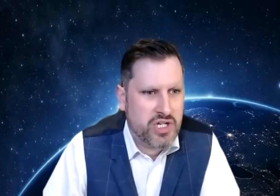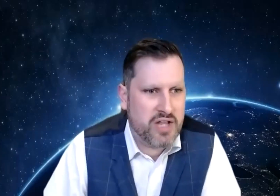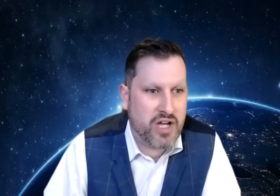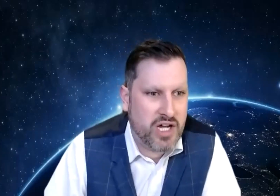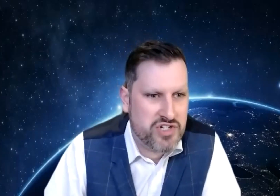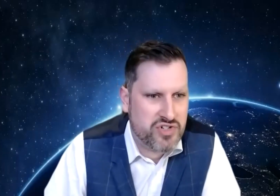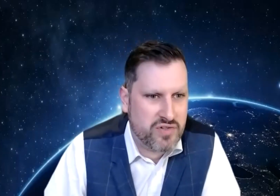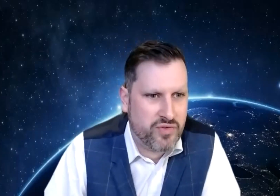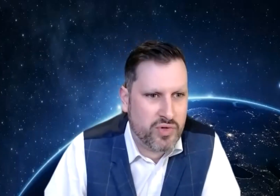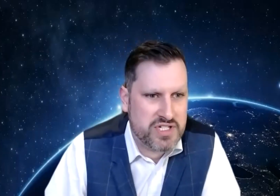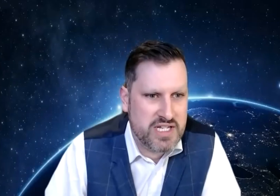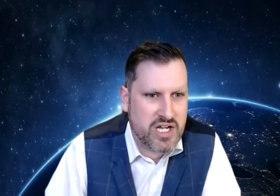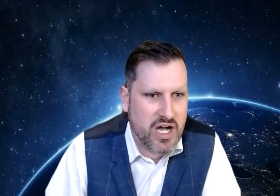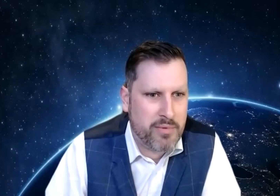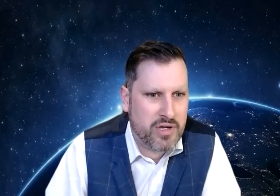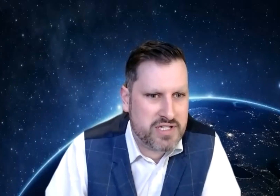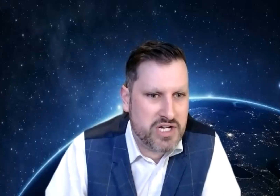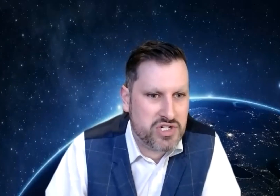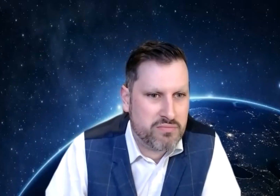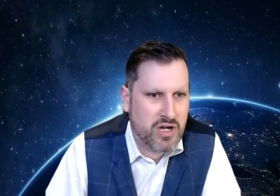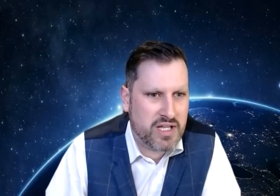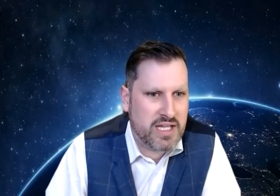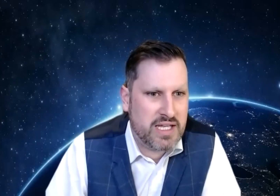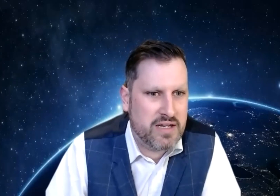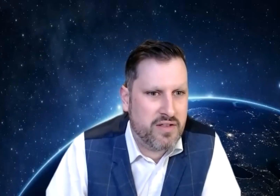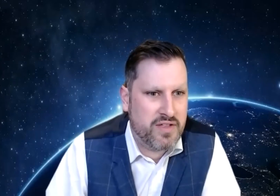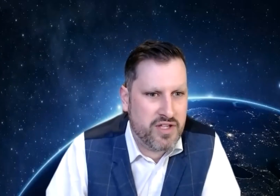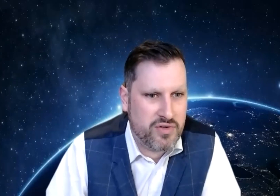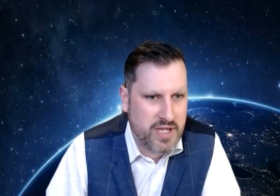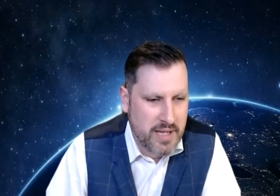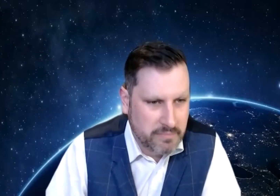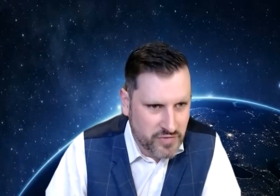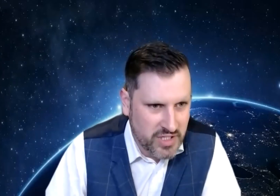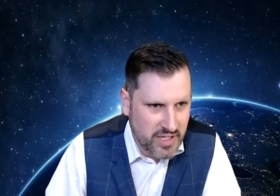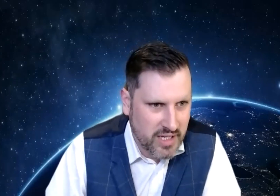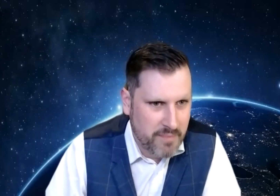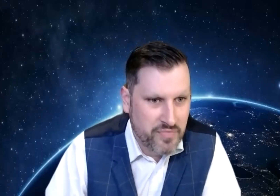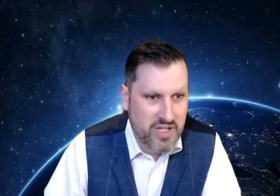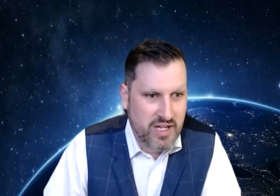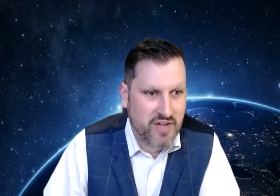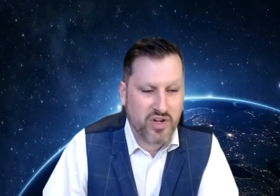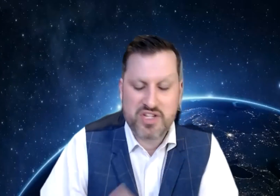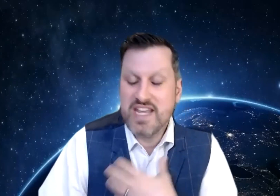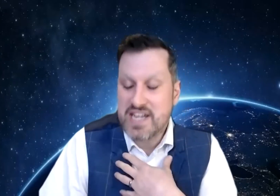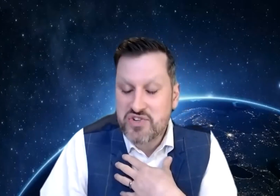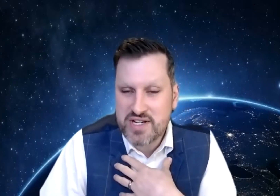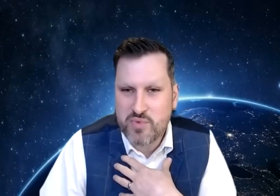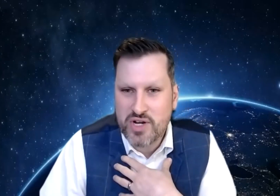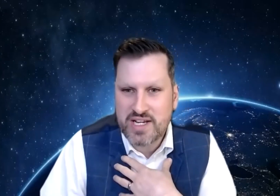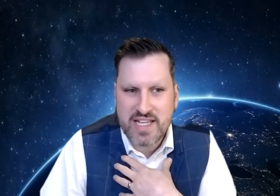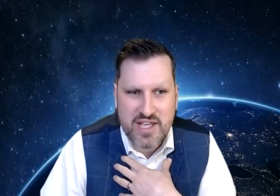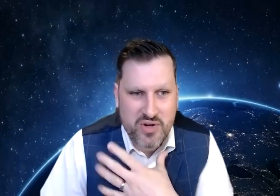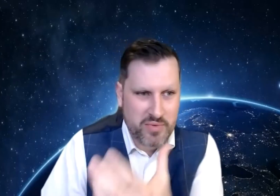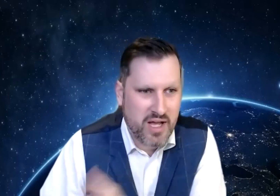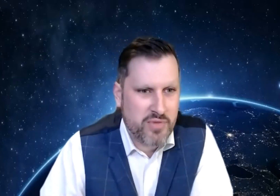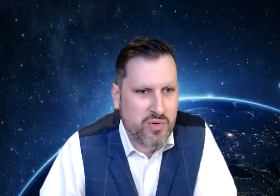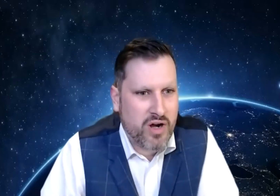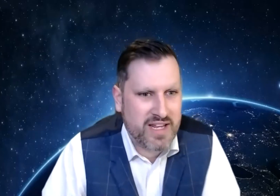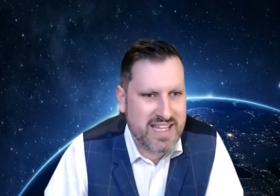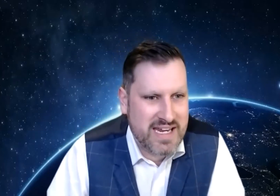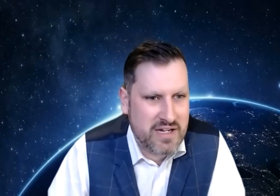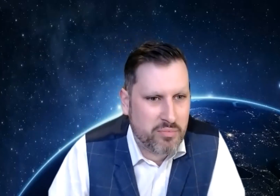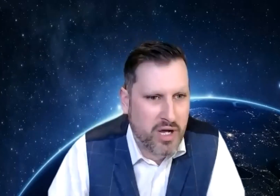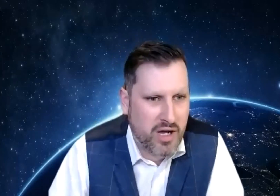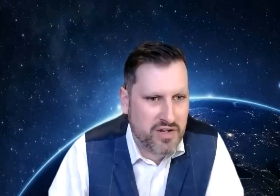launch the hydrogen for decarbonisation market in the UK. And I've got a keen interest working at Keele, who